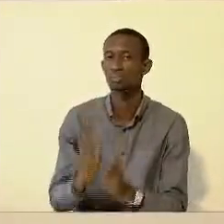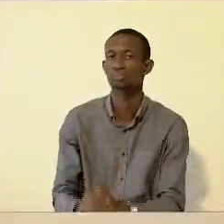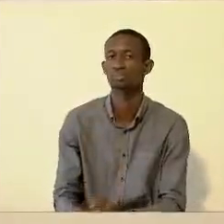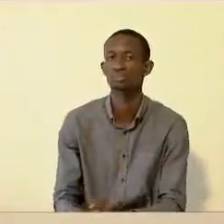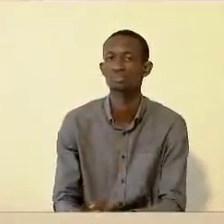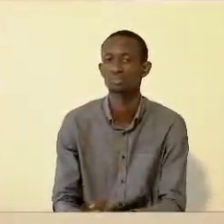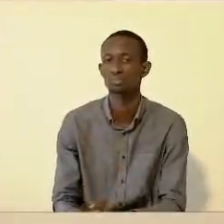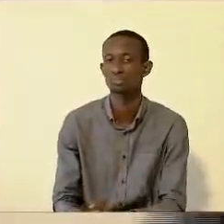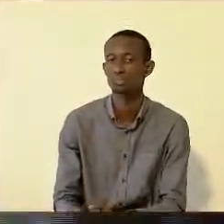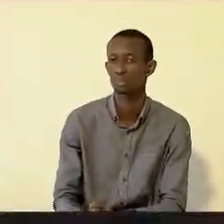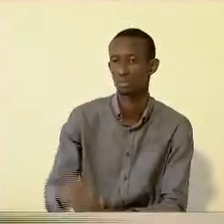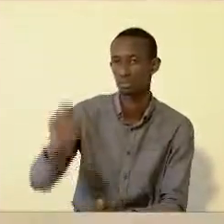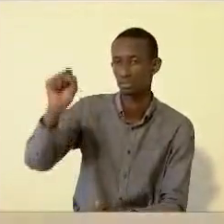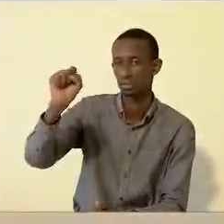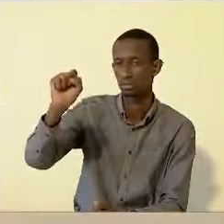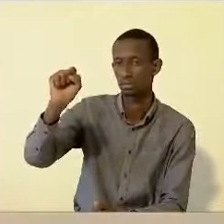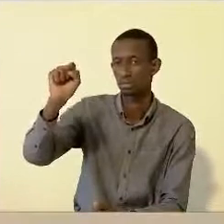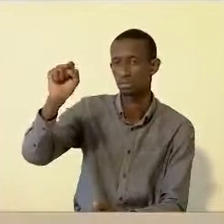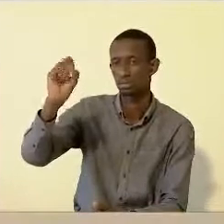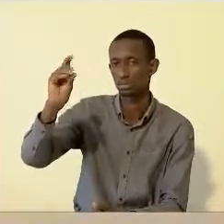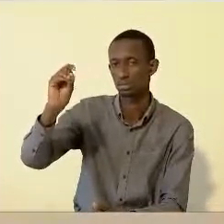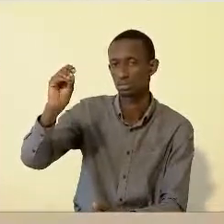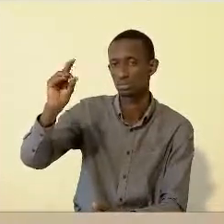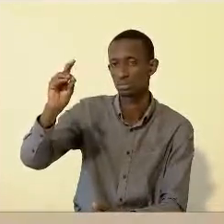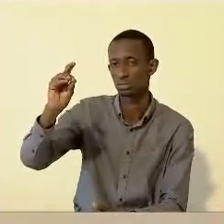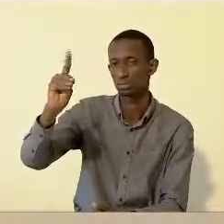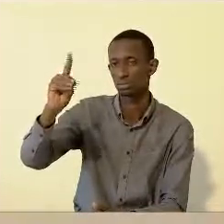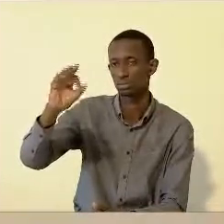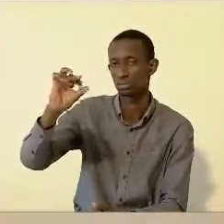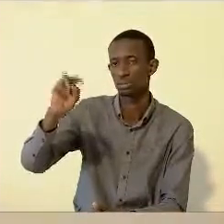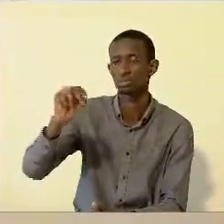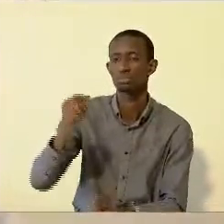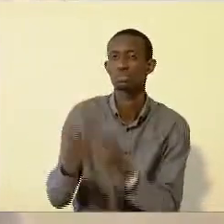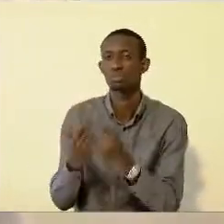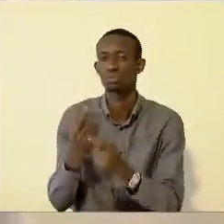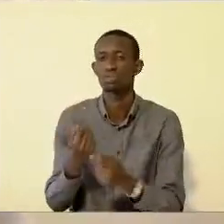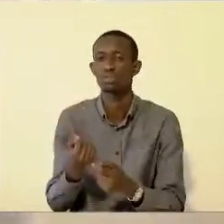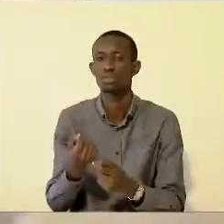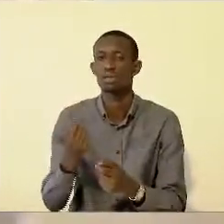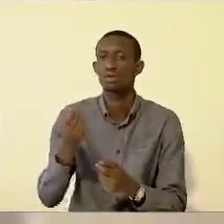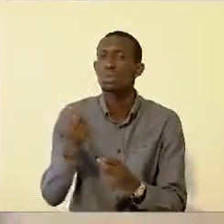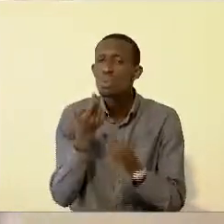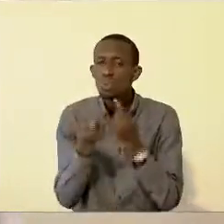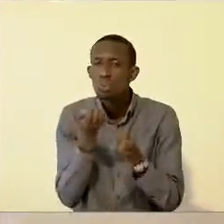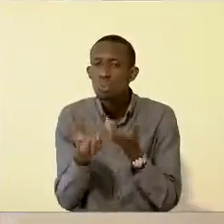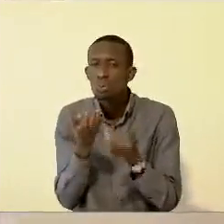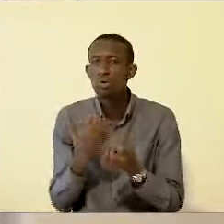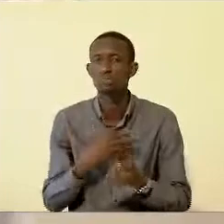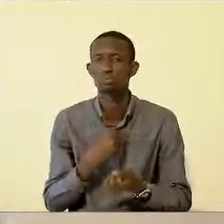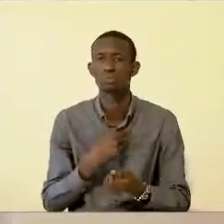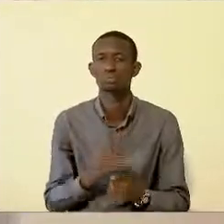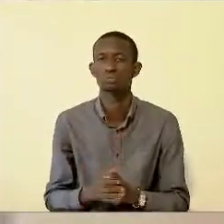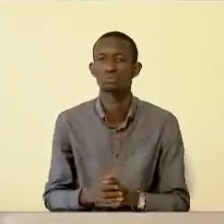Sodium burning with a yellow flame, it looks like this. So, as I said, we don't have more metals